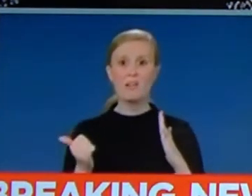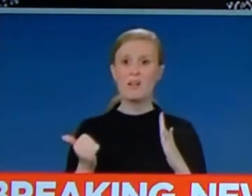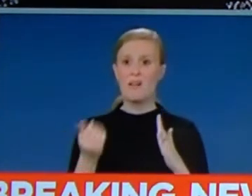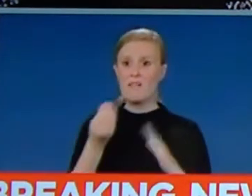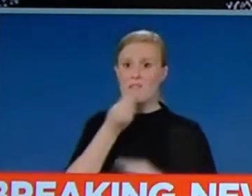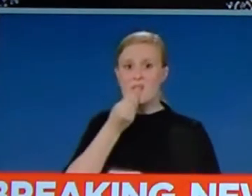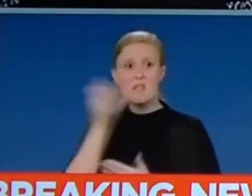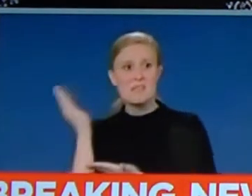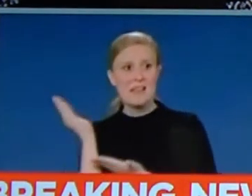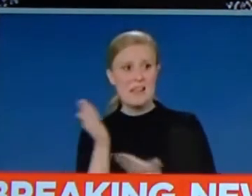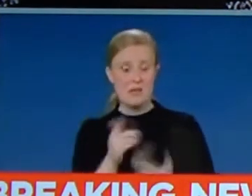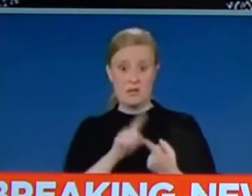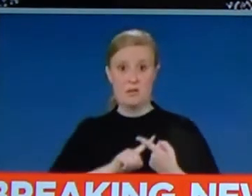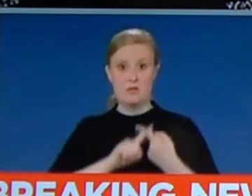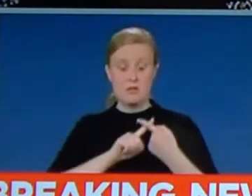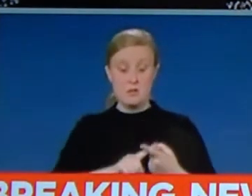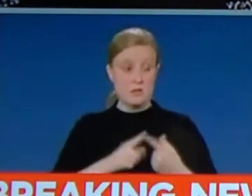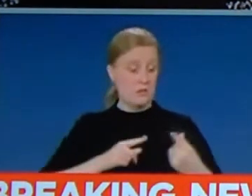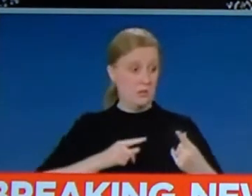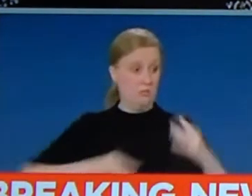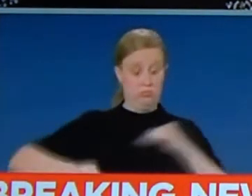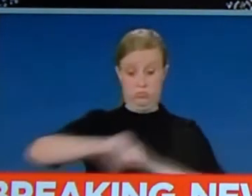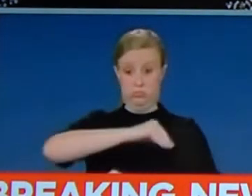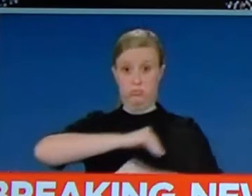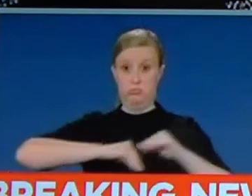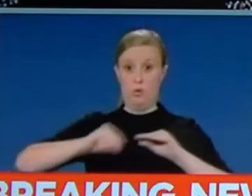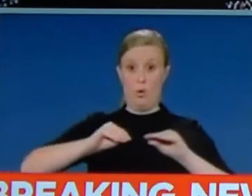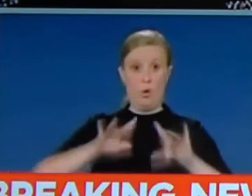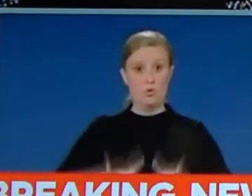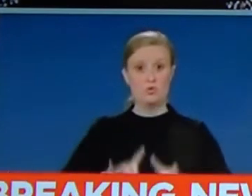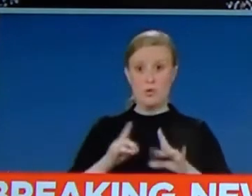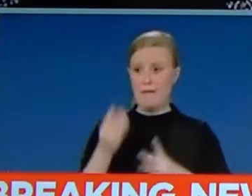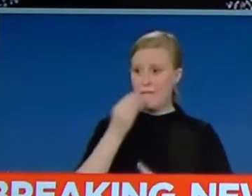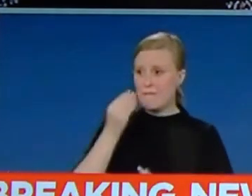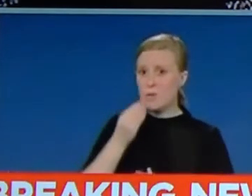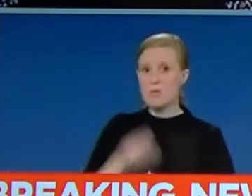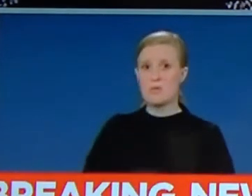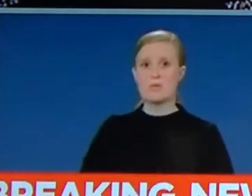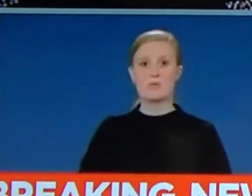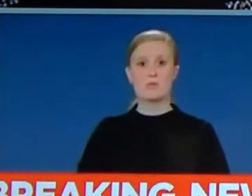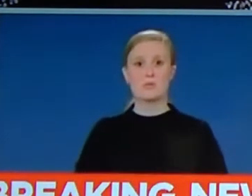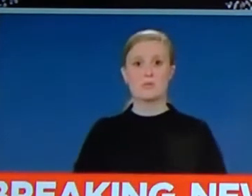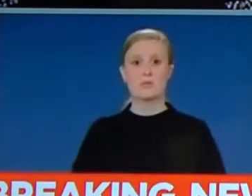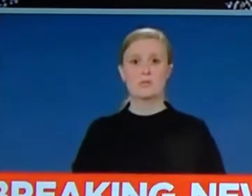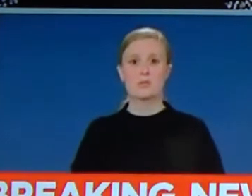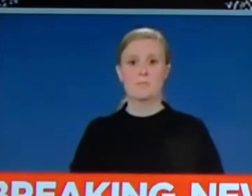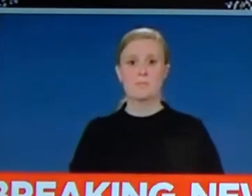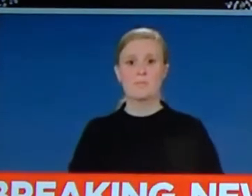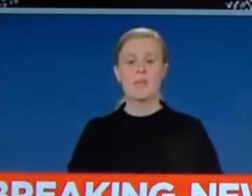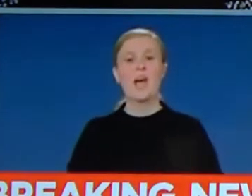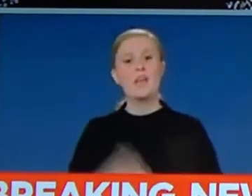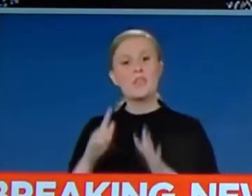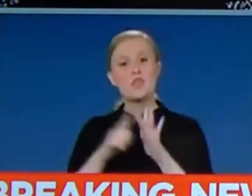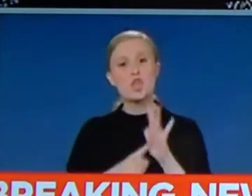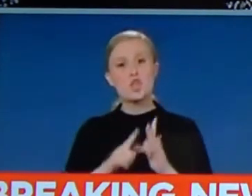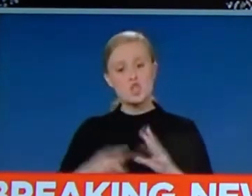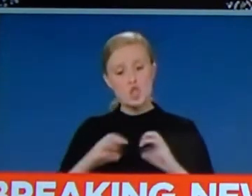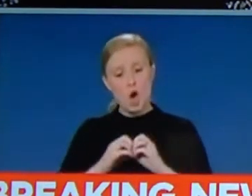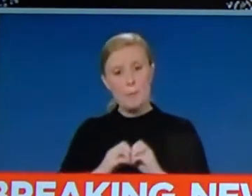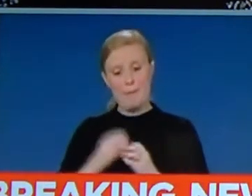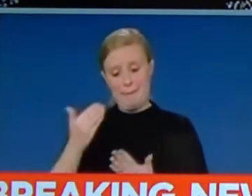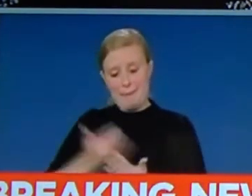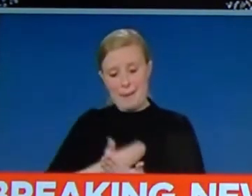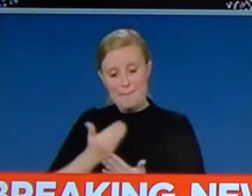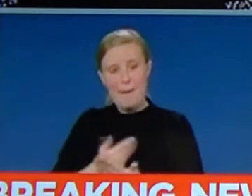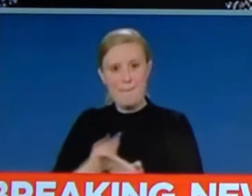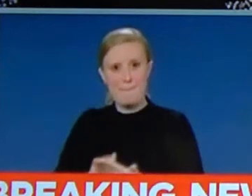Treasurer and Treasury to ensure that our $1,500 JobKeeper payment is going to be facilitated in the simplest way